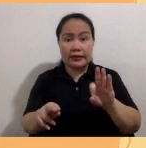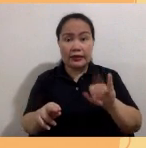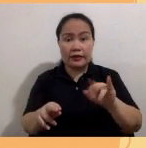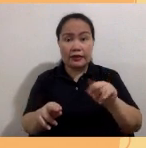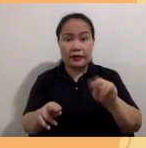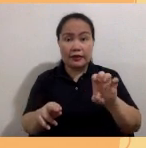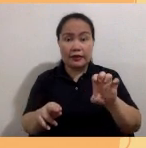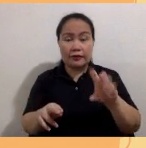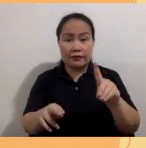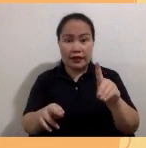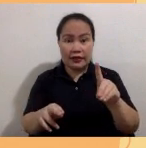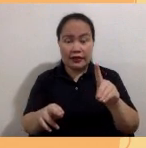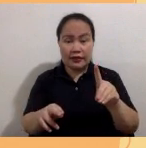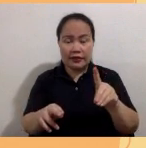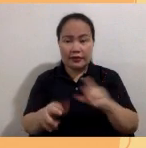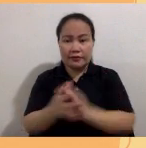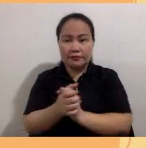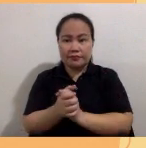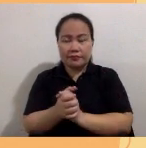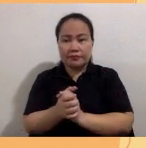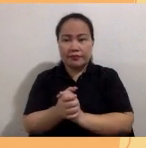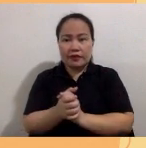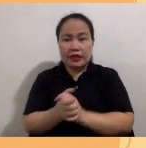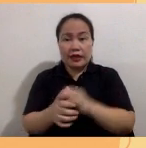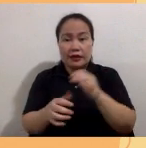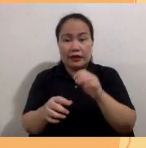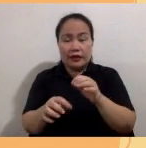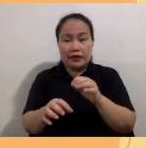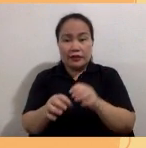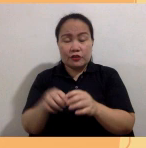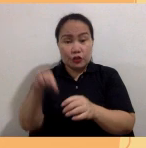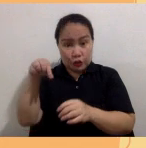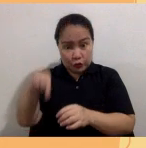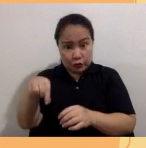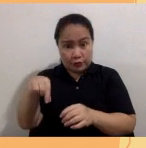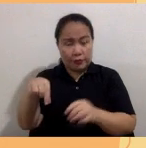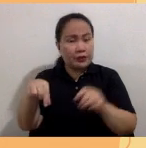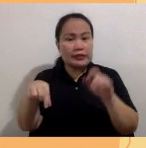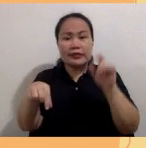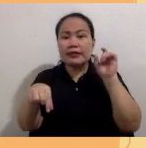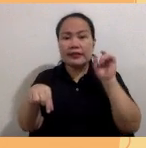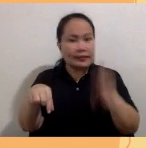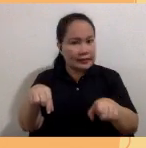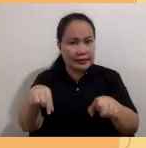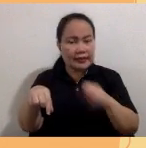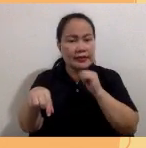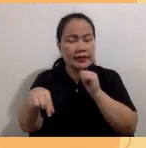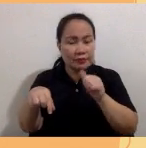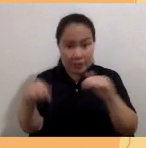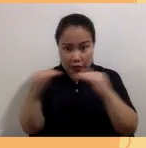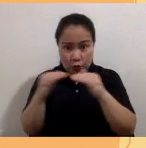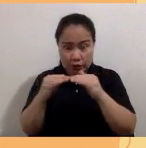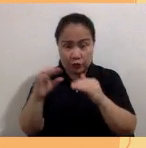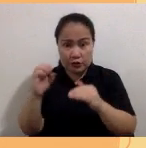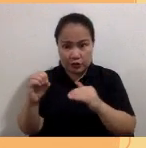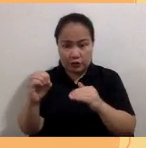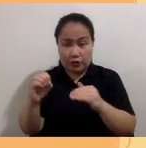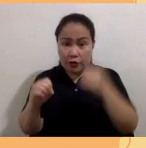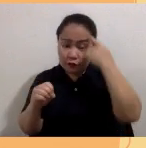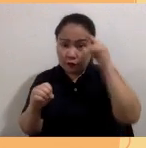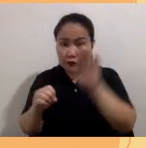ay hindi nag-equal sa 0, remember, Q should not be equal to 0 for